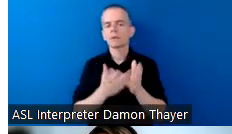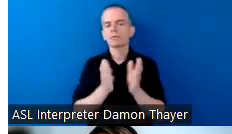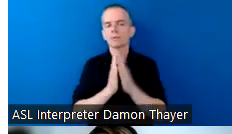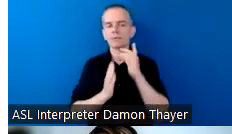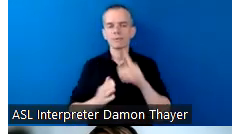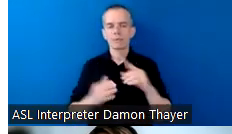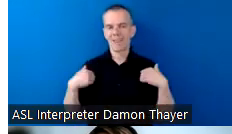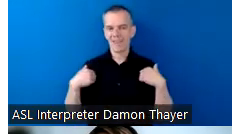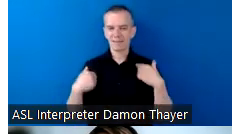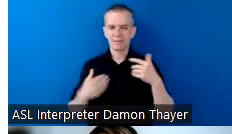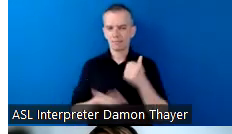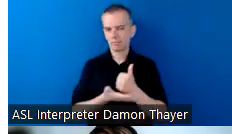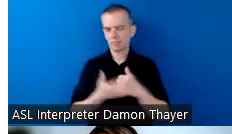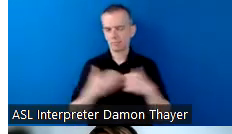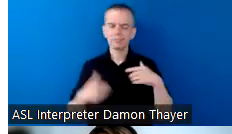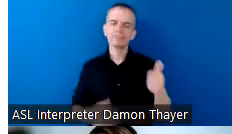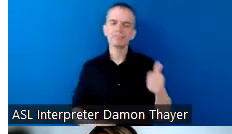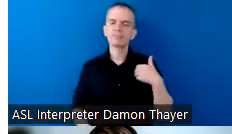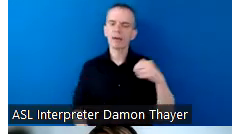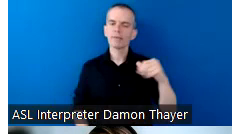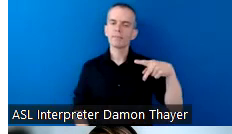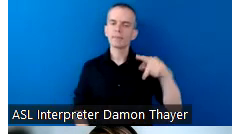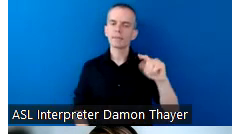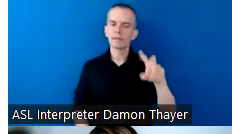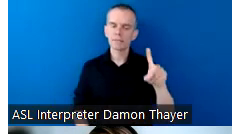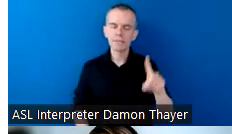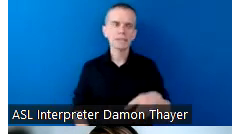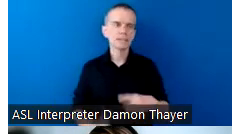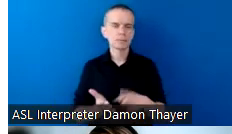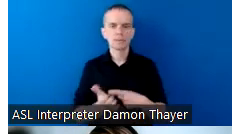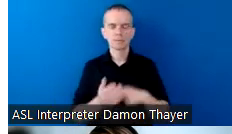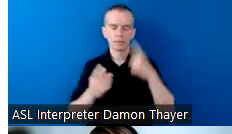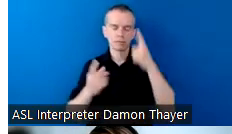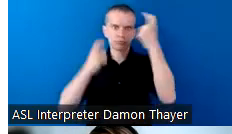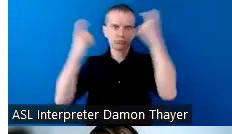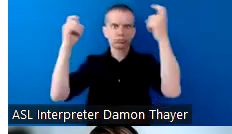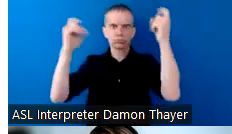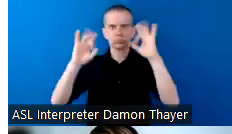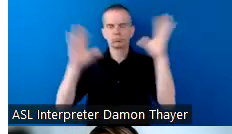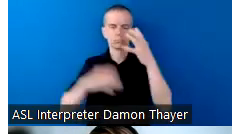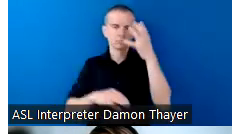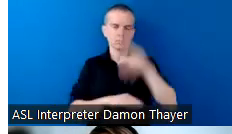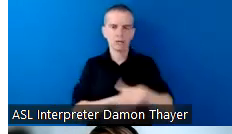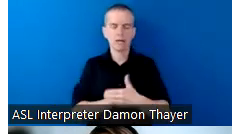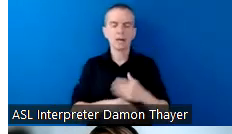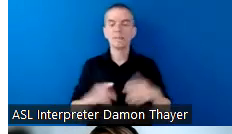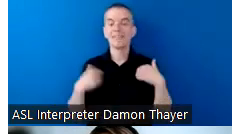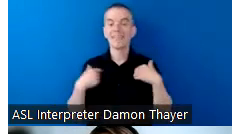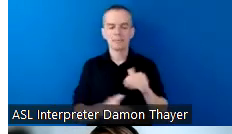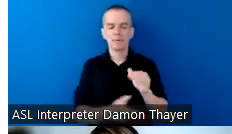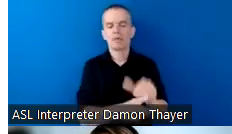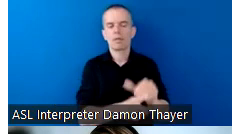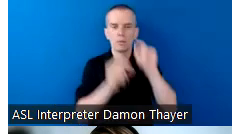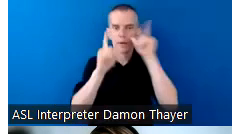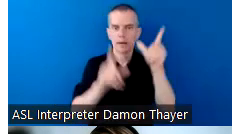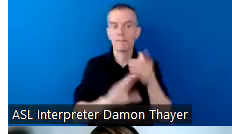animal because they're living with post-traumatic stress disorder and they sometimes have night terrors, but this animal can wake them up before they start